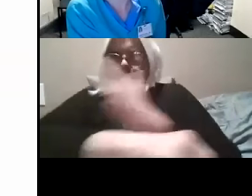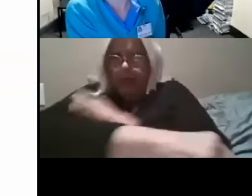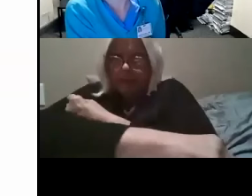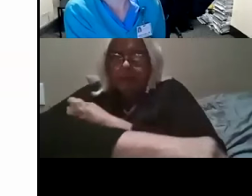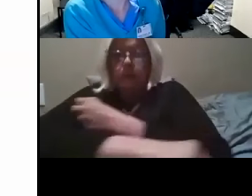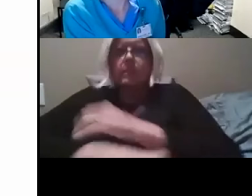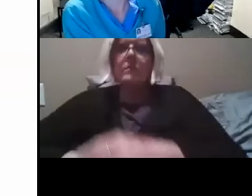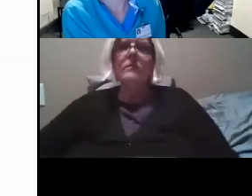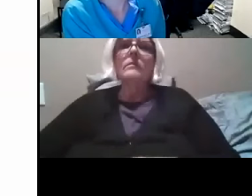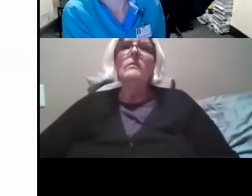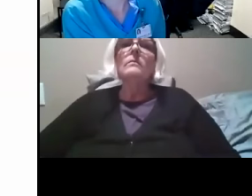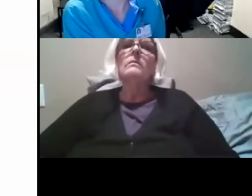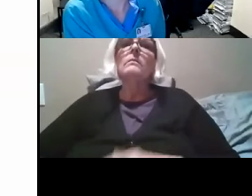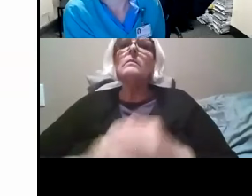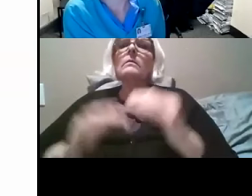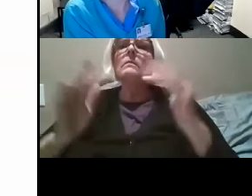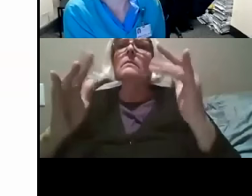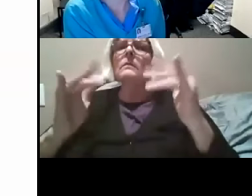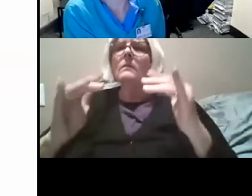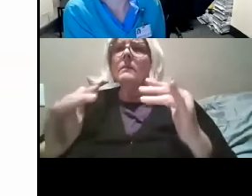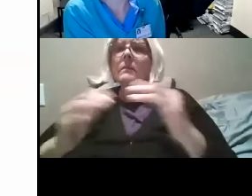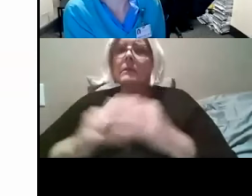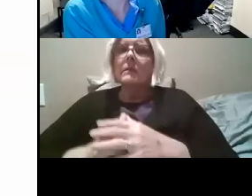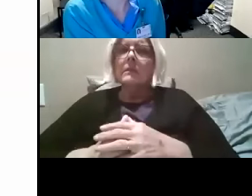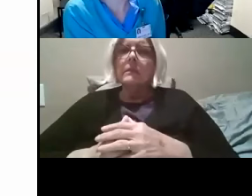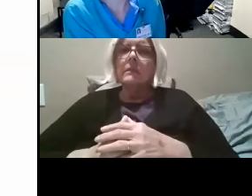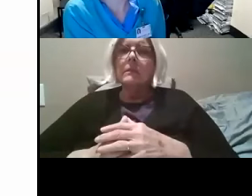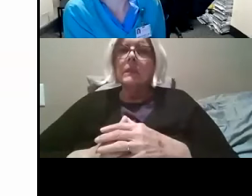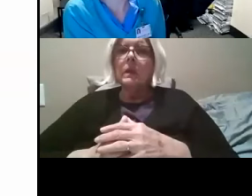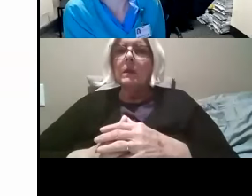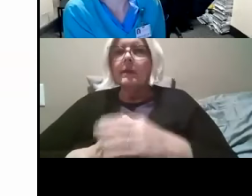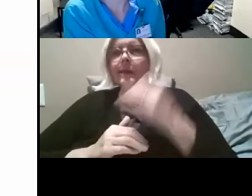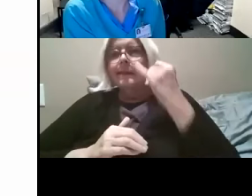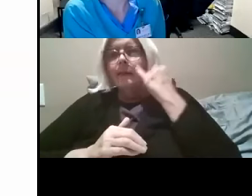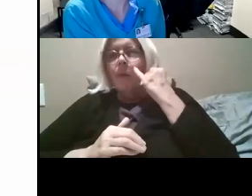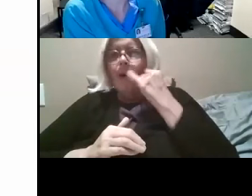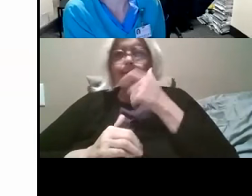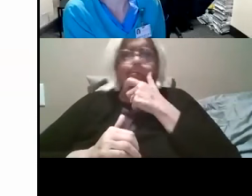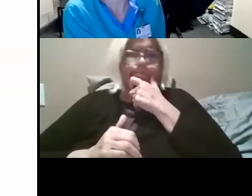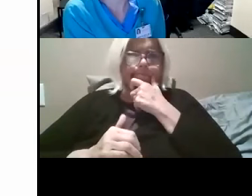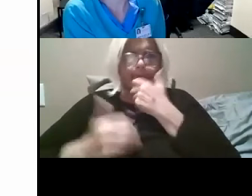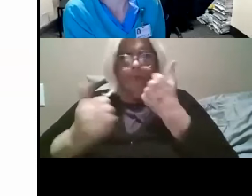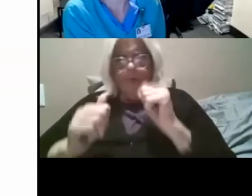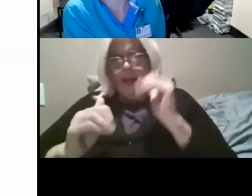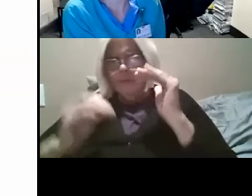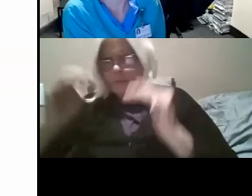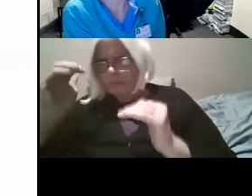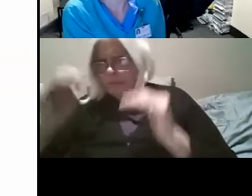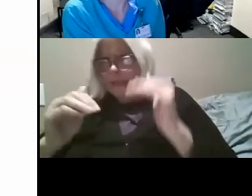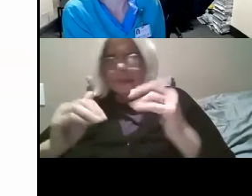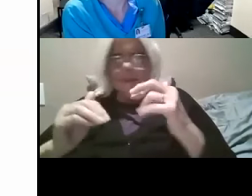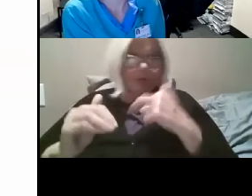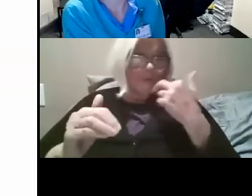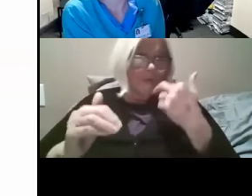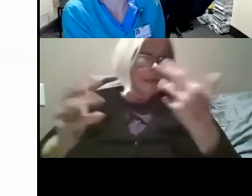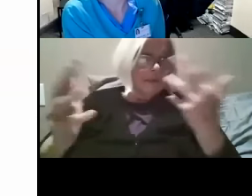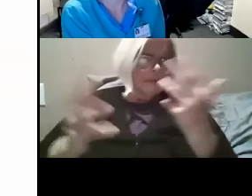The things we can't consider when we think about that risk-benefit analysis is hospital